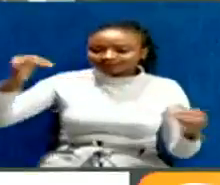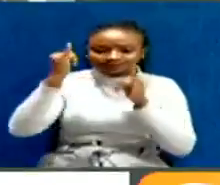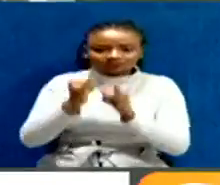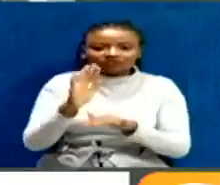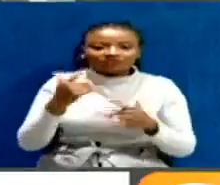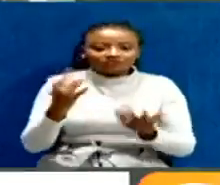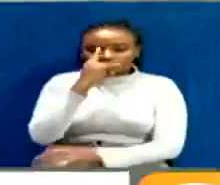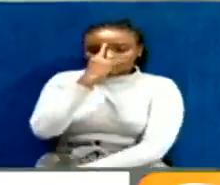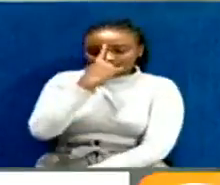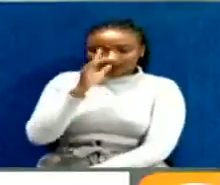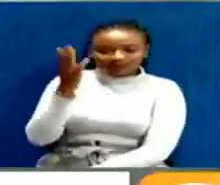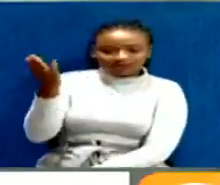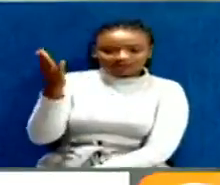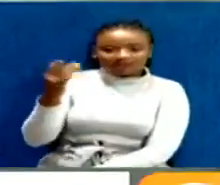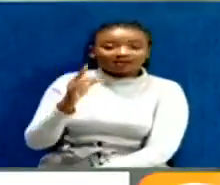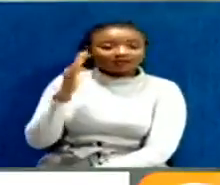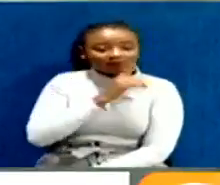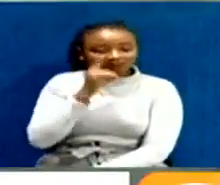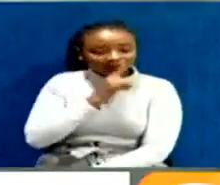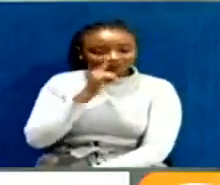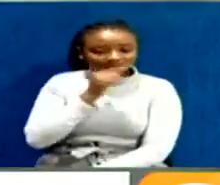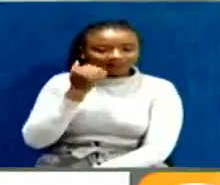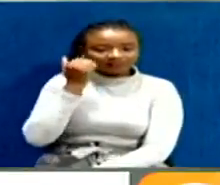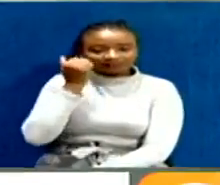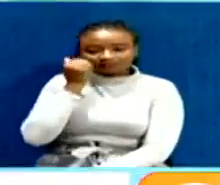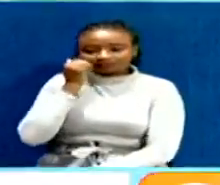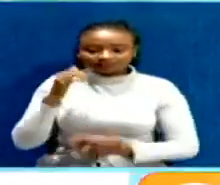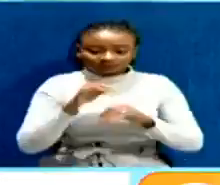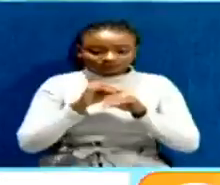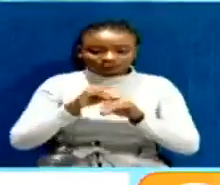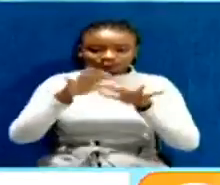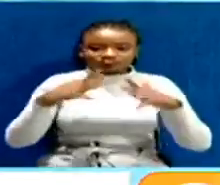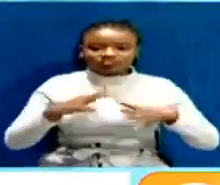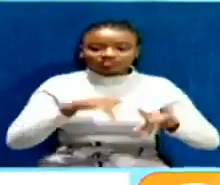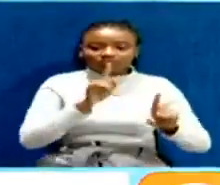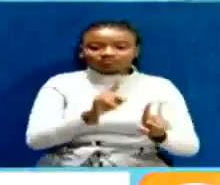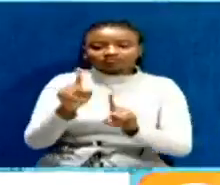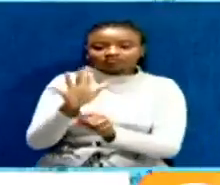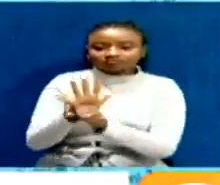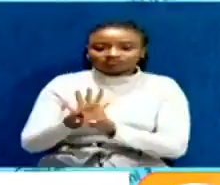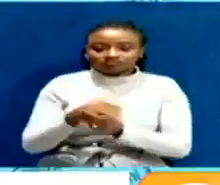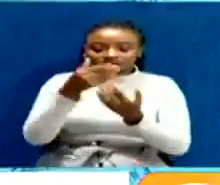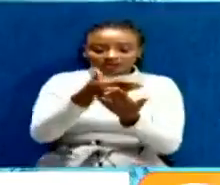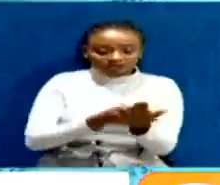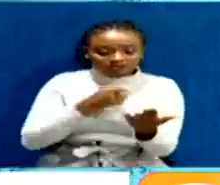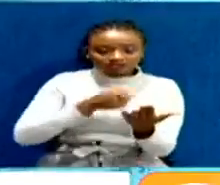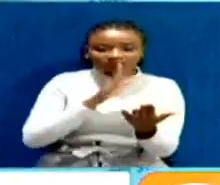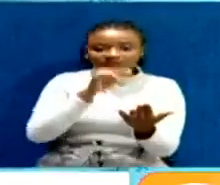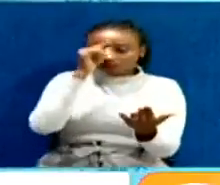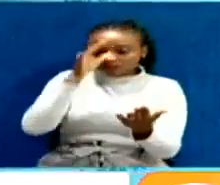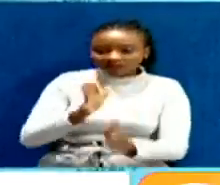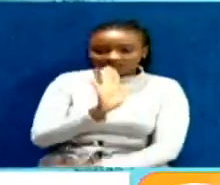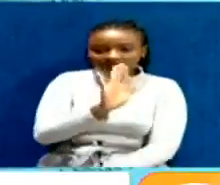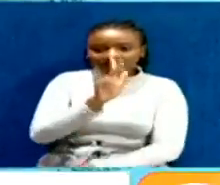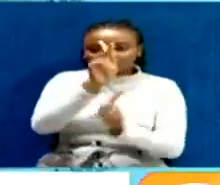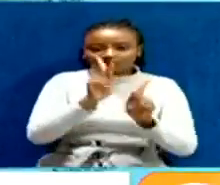to result to severe COVID-19 disease in those infected. And the latest report released by Kisumu County Governor Professor Anyang' Nyong'o is